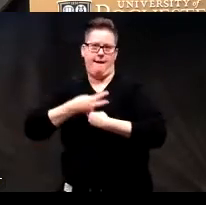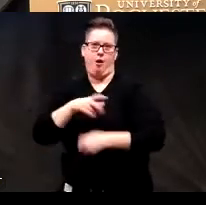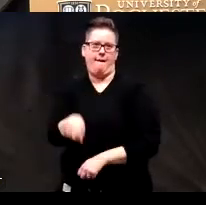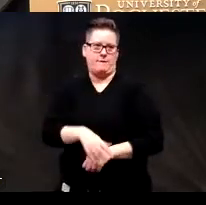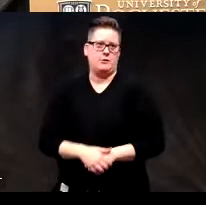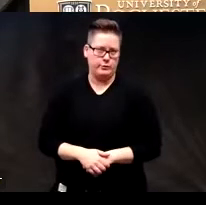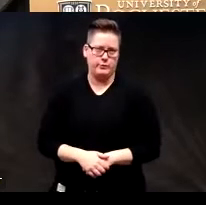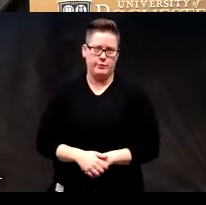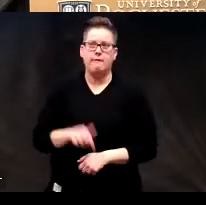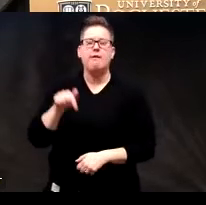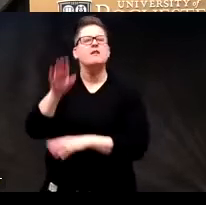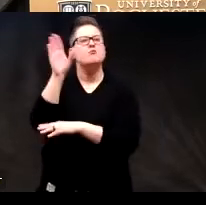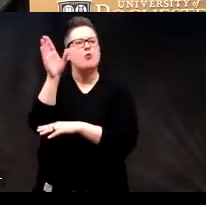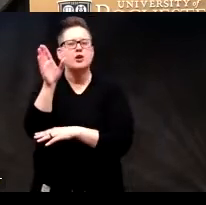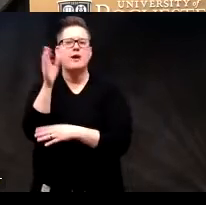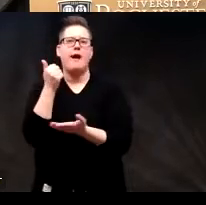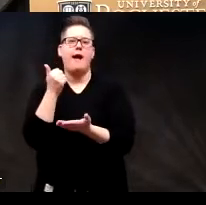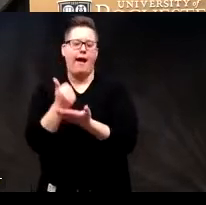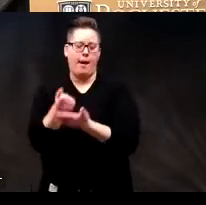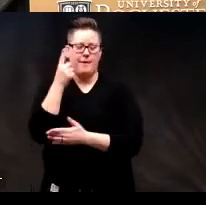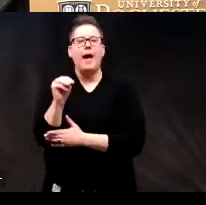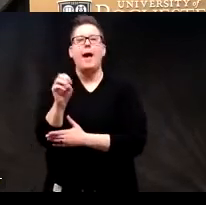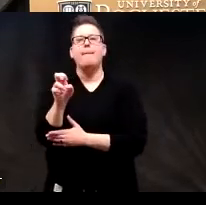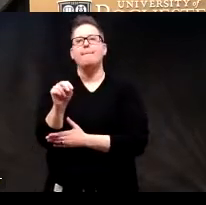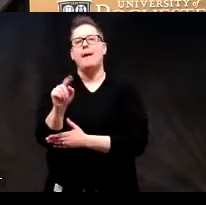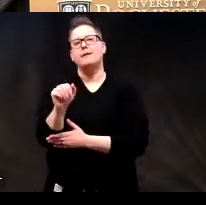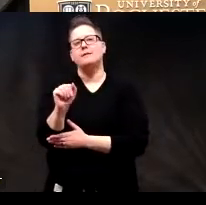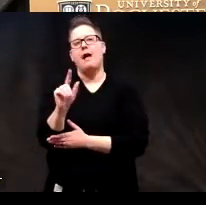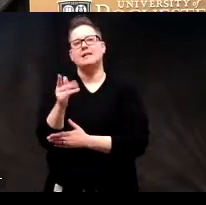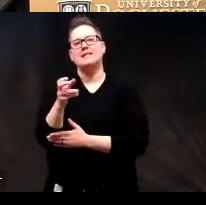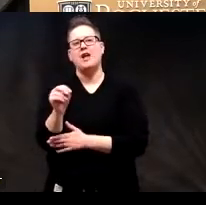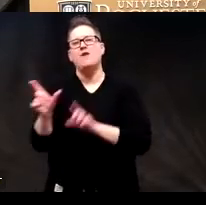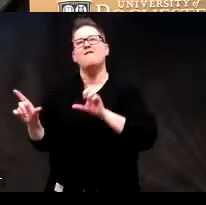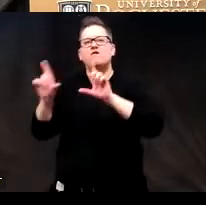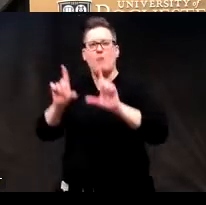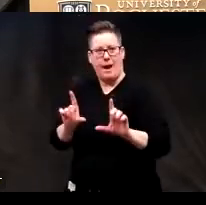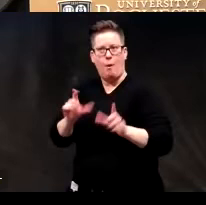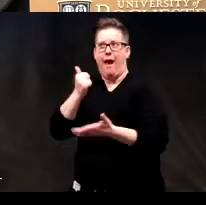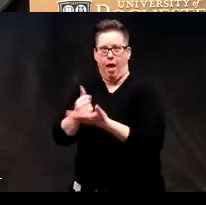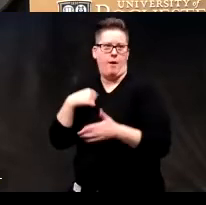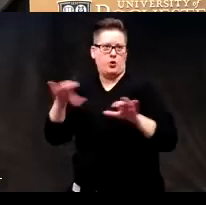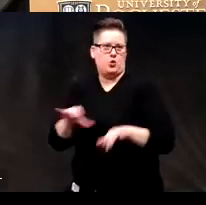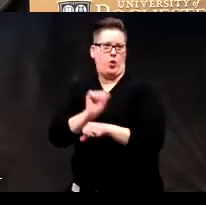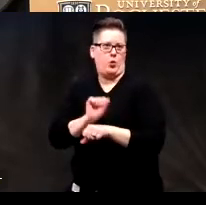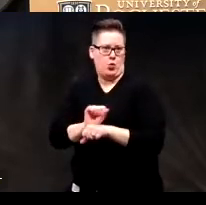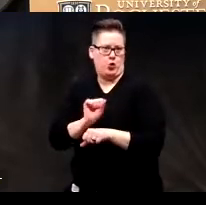this presentation offers a mentalization framework that helps us to do just that.